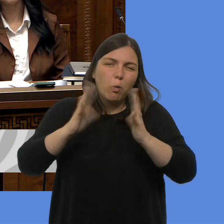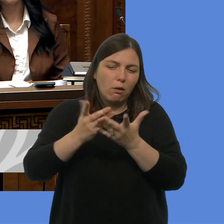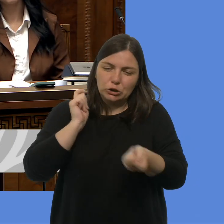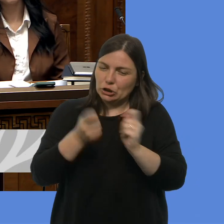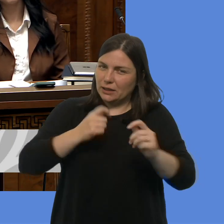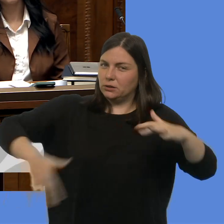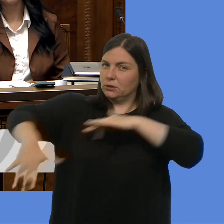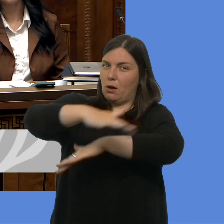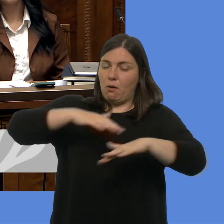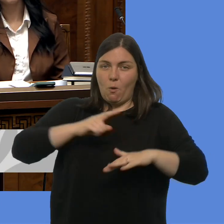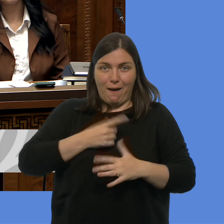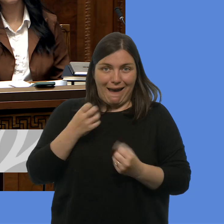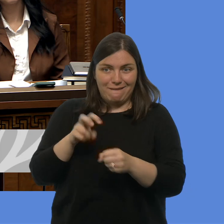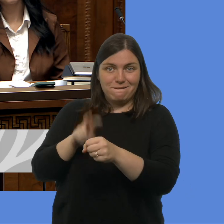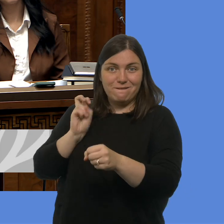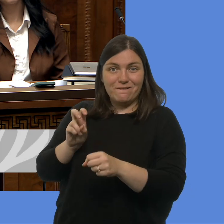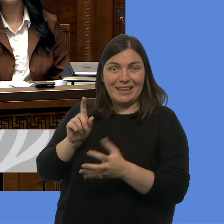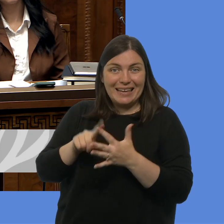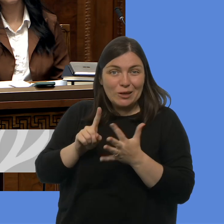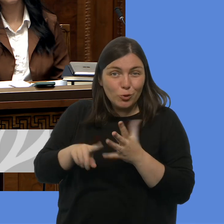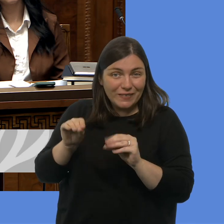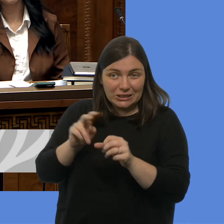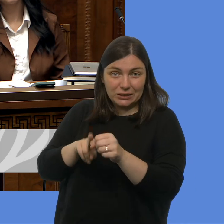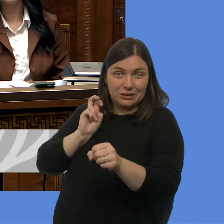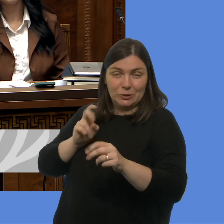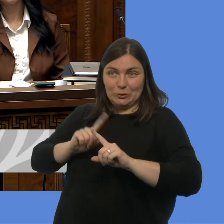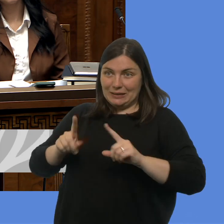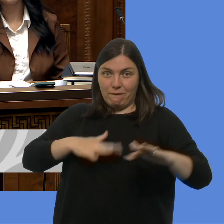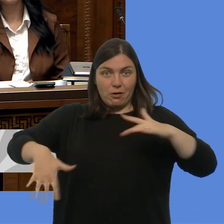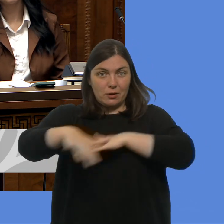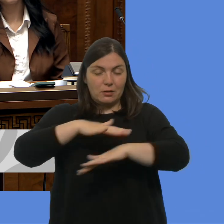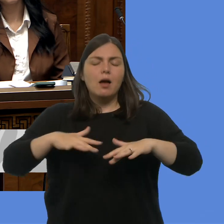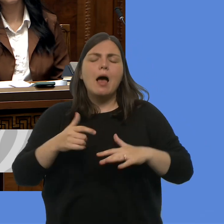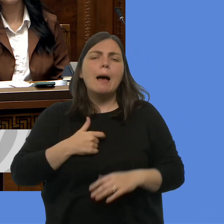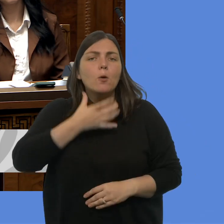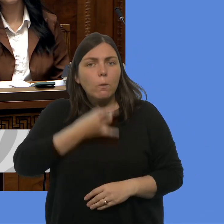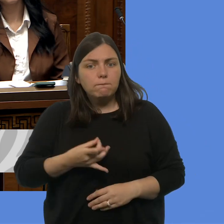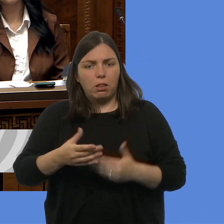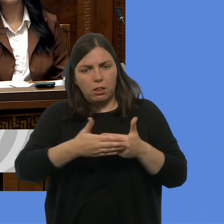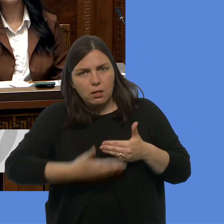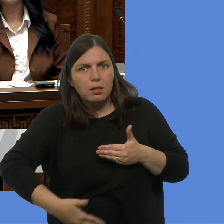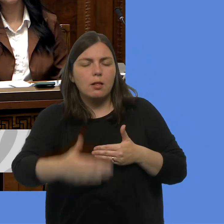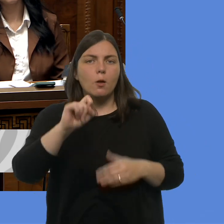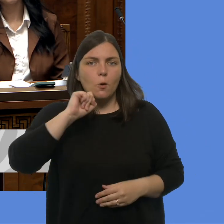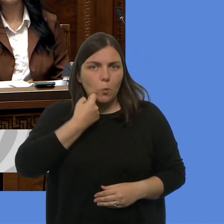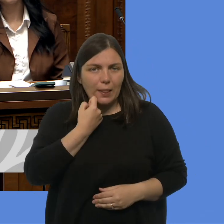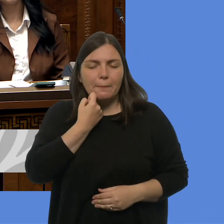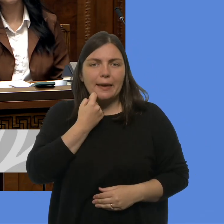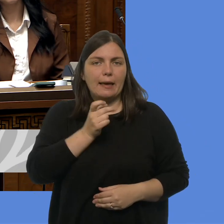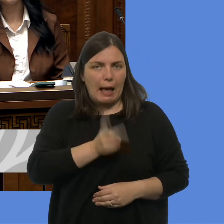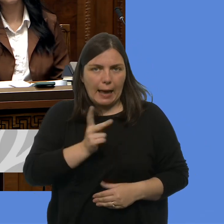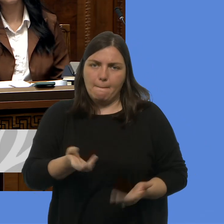happening. There's a lot to reflect on. So I'm hopeful that in the coming period we'll be here again discussing